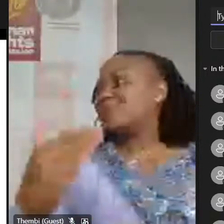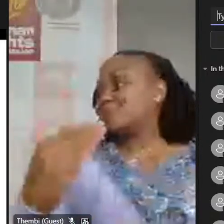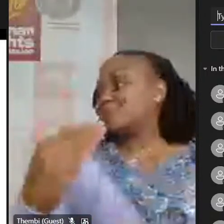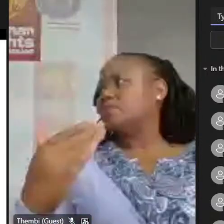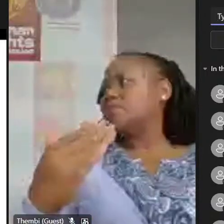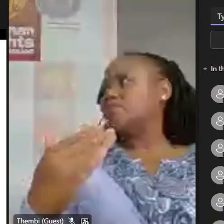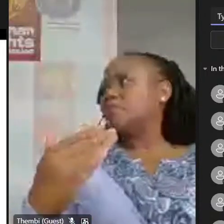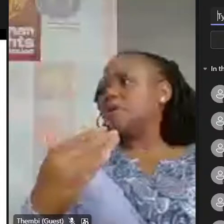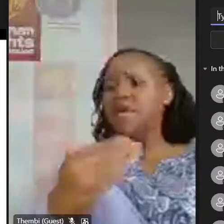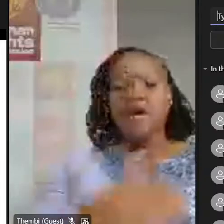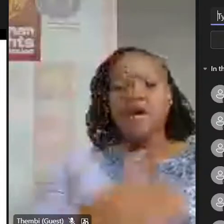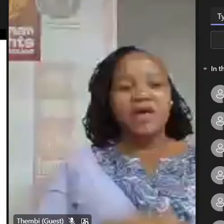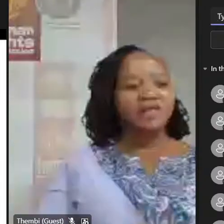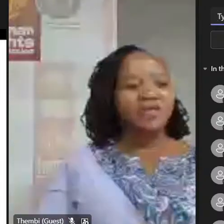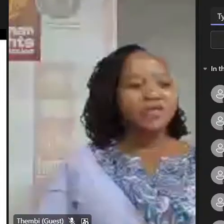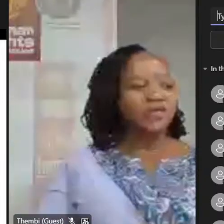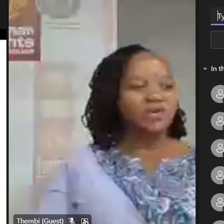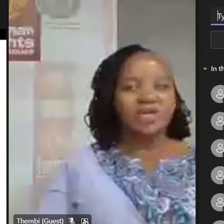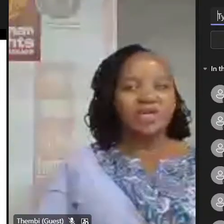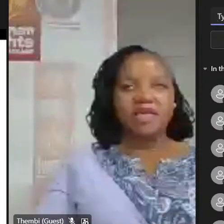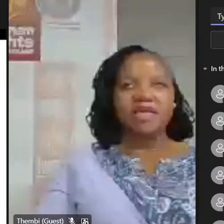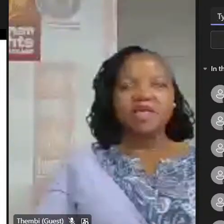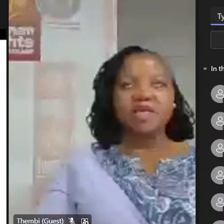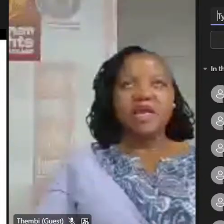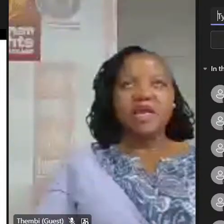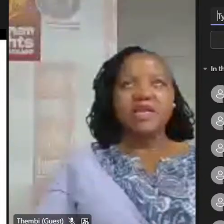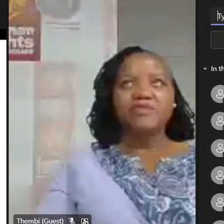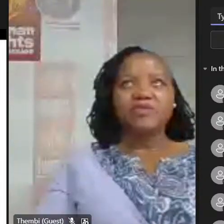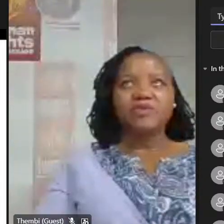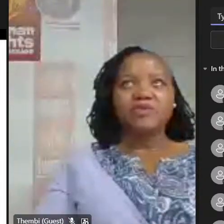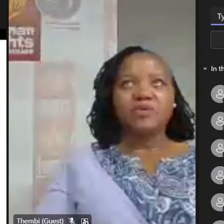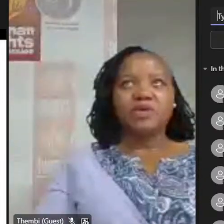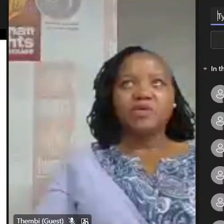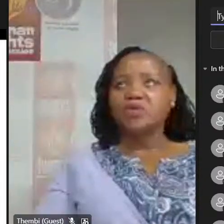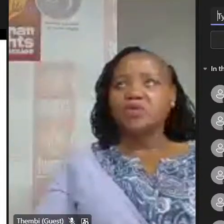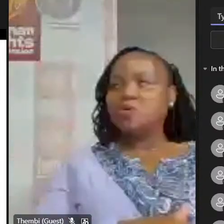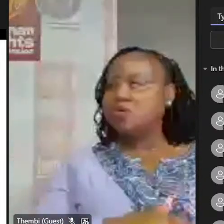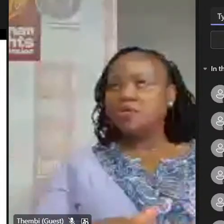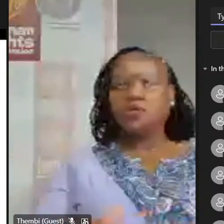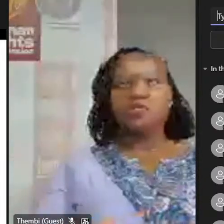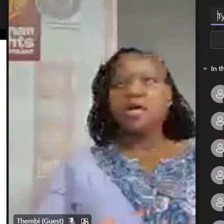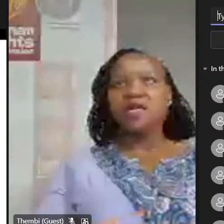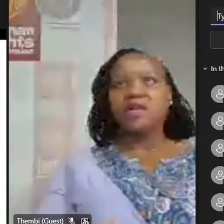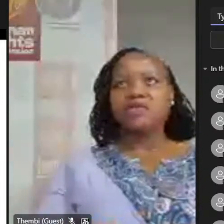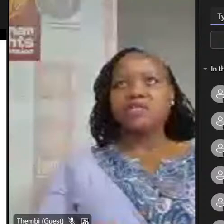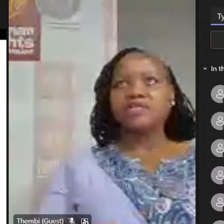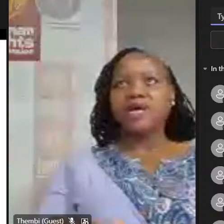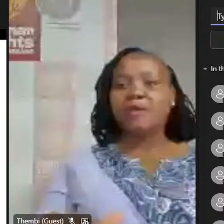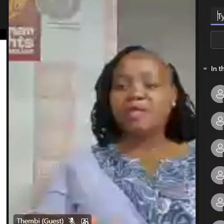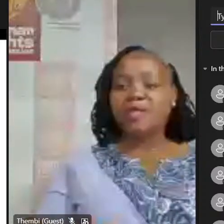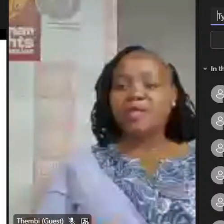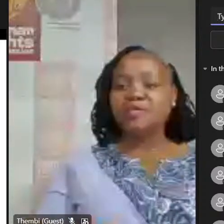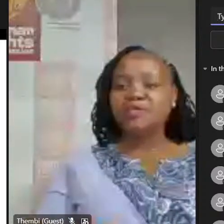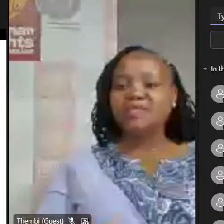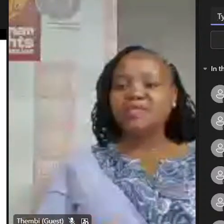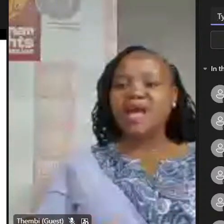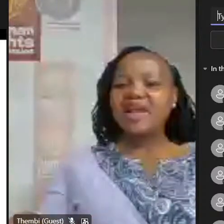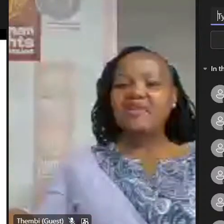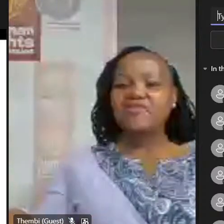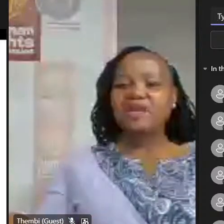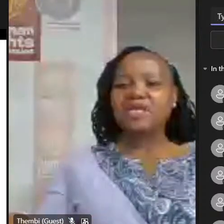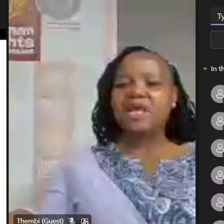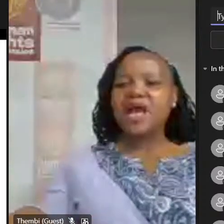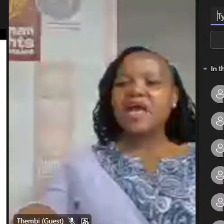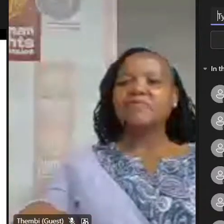to go to school anymore. I think that goes without asking. And if you read literature around this about learners who say, I